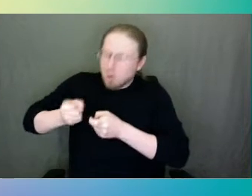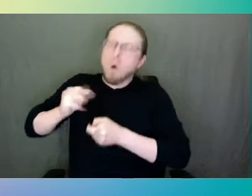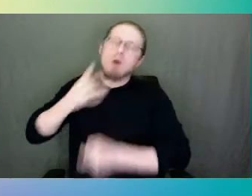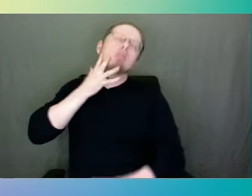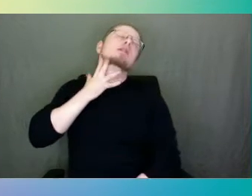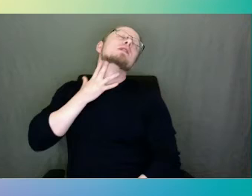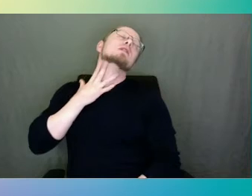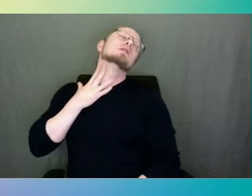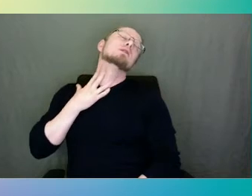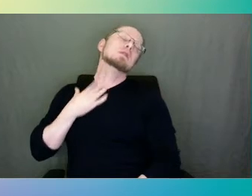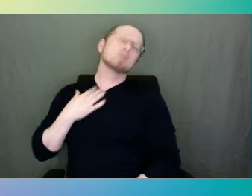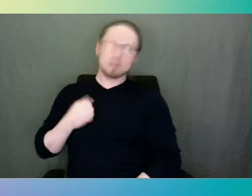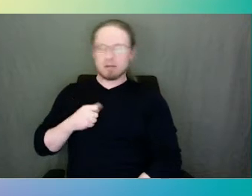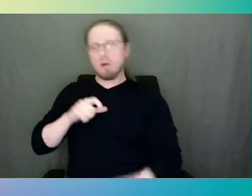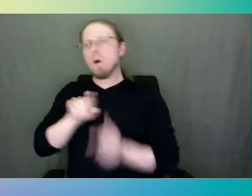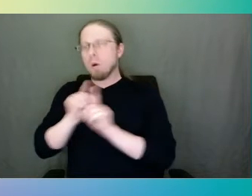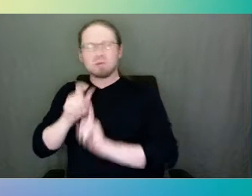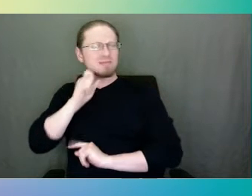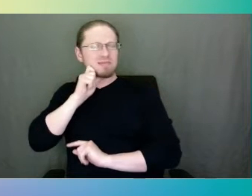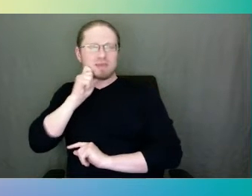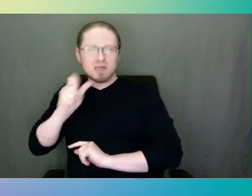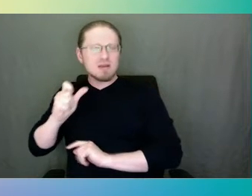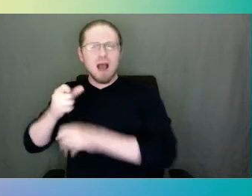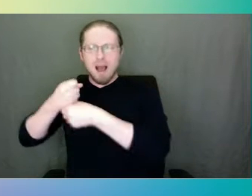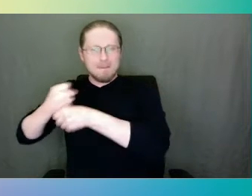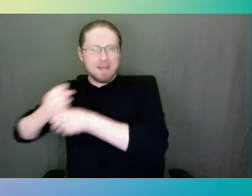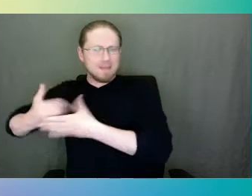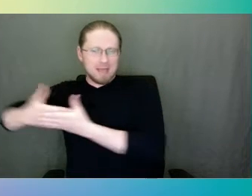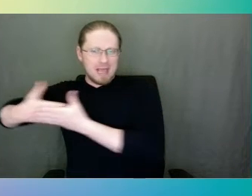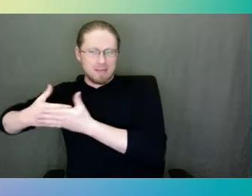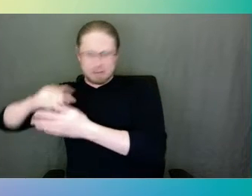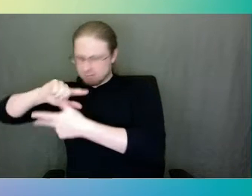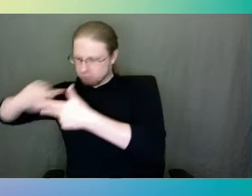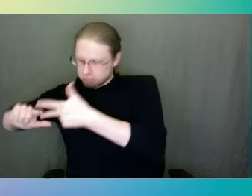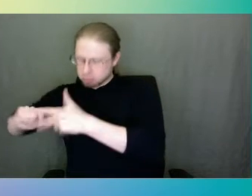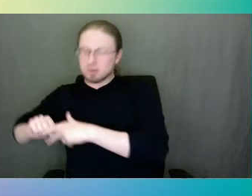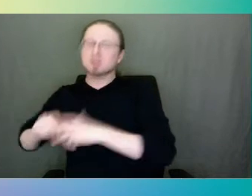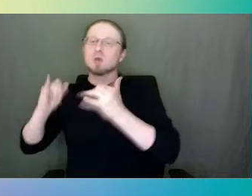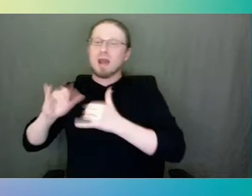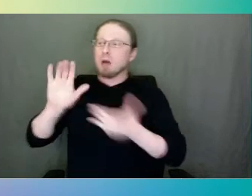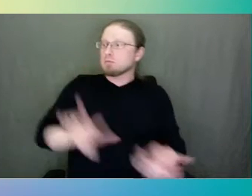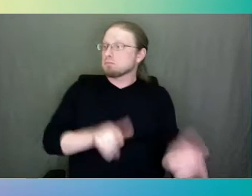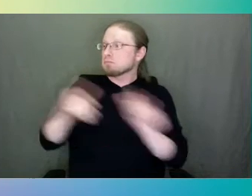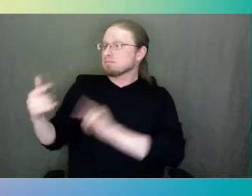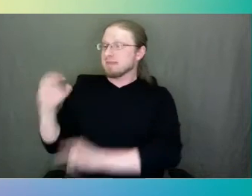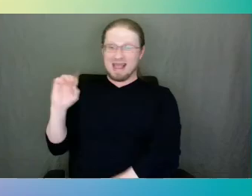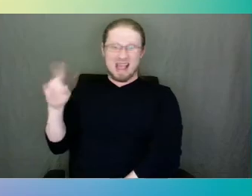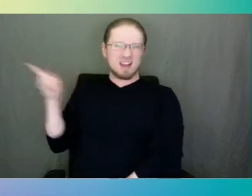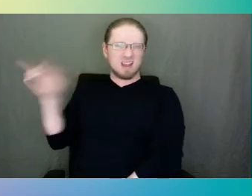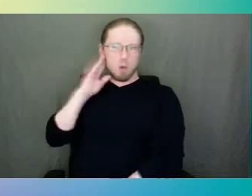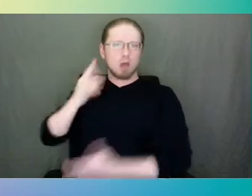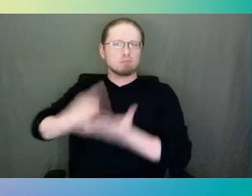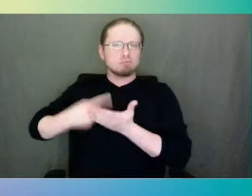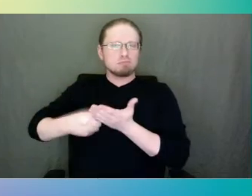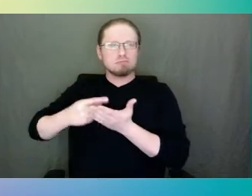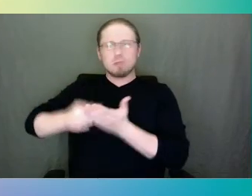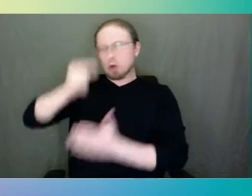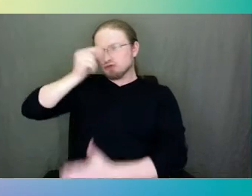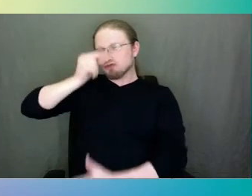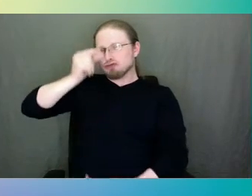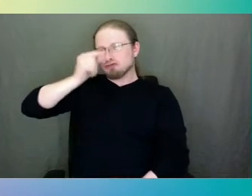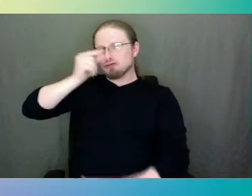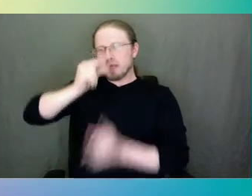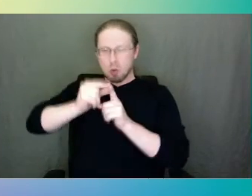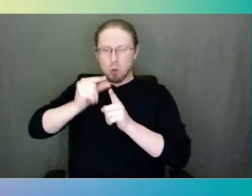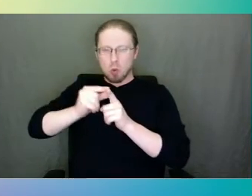it's non-procreative sex. So now we're going to go back to Ed, and he's going to talk about these Greek words that have become so